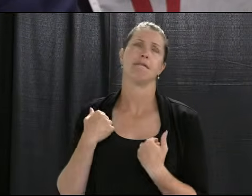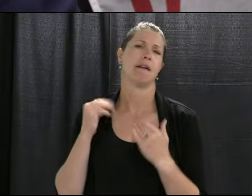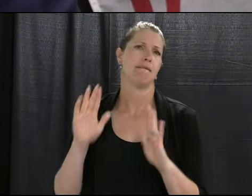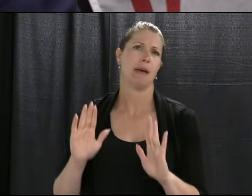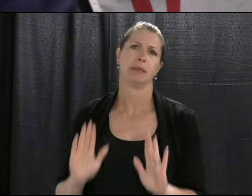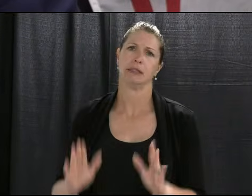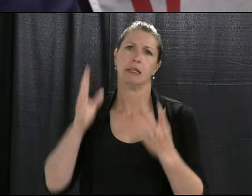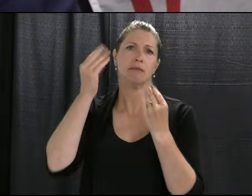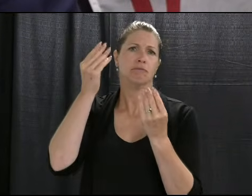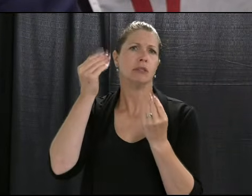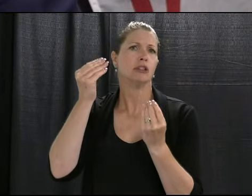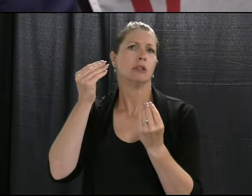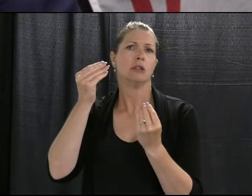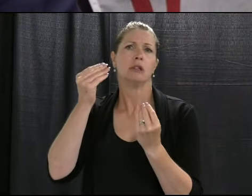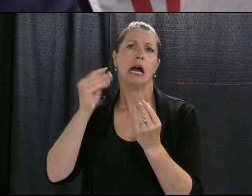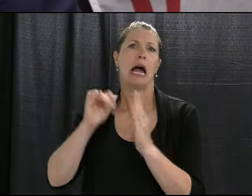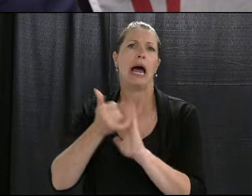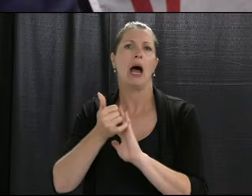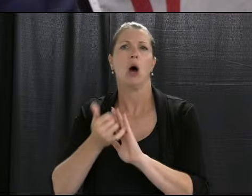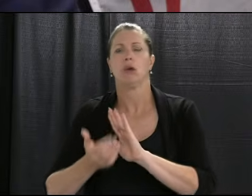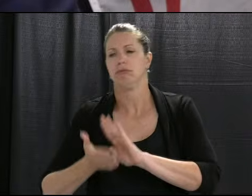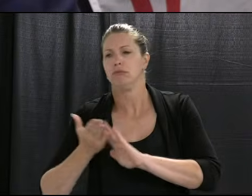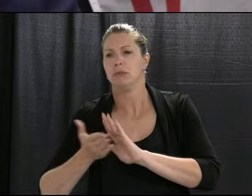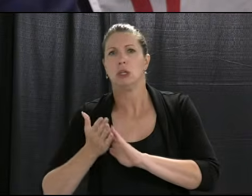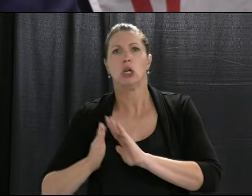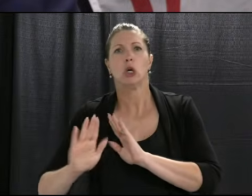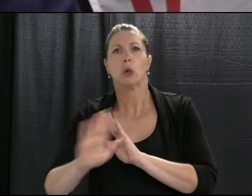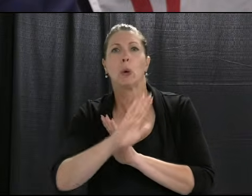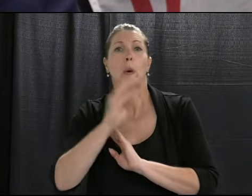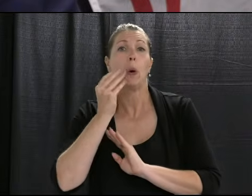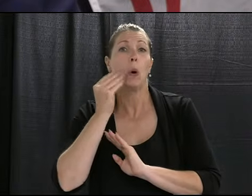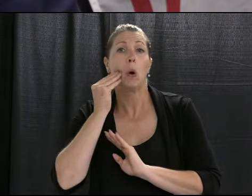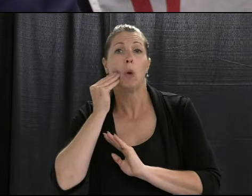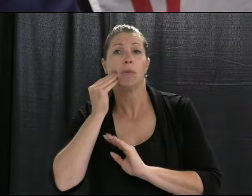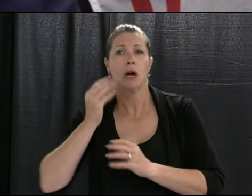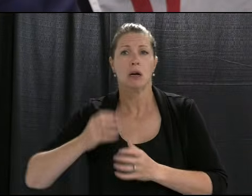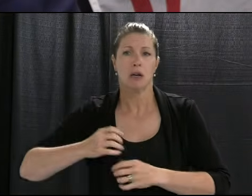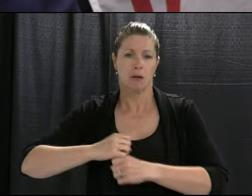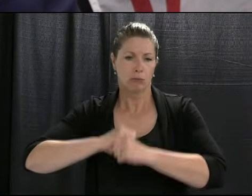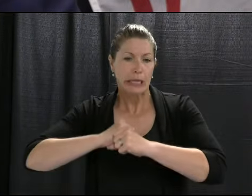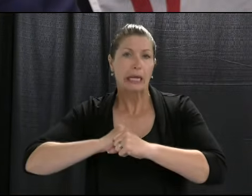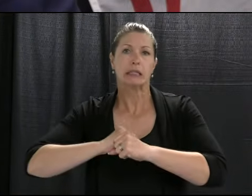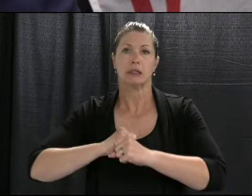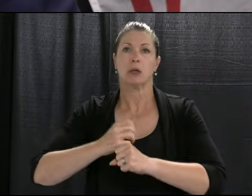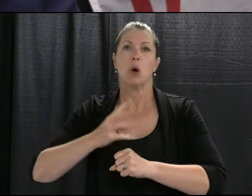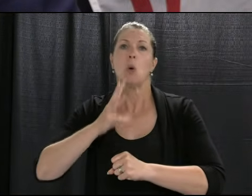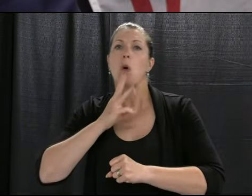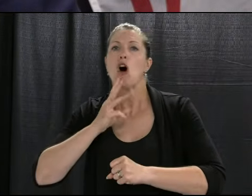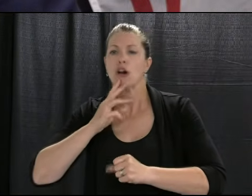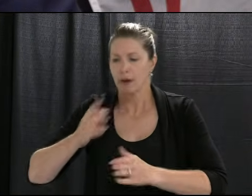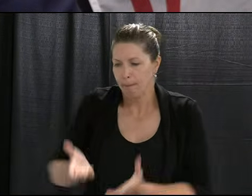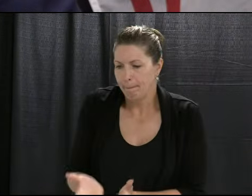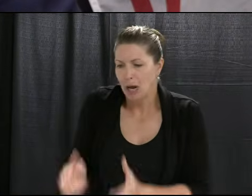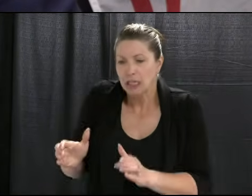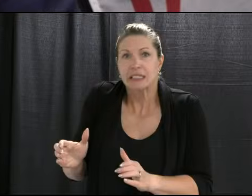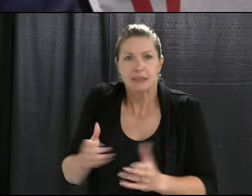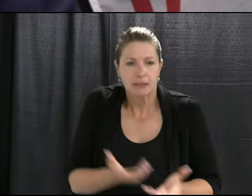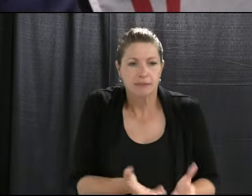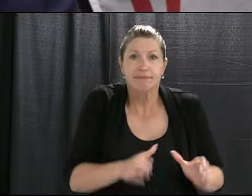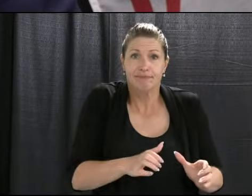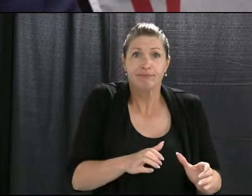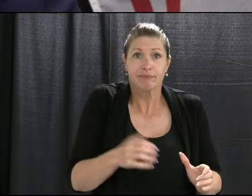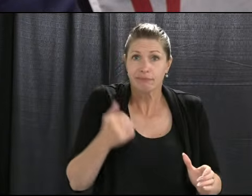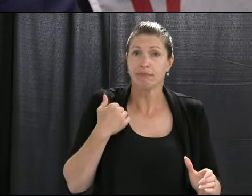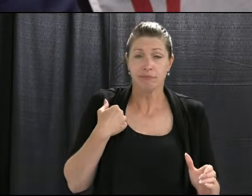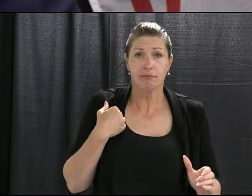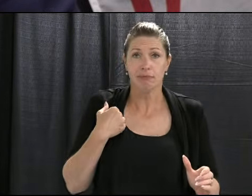what you can do around, maintaining buffers around your home, how to have fire-safe areas